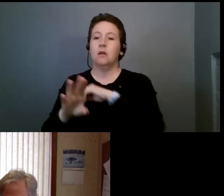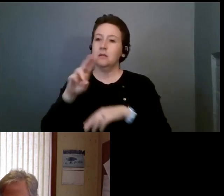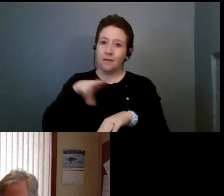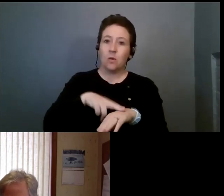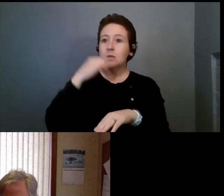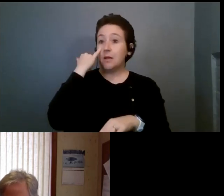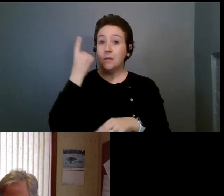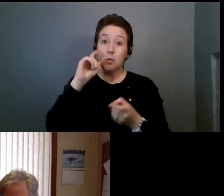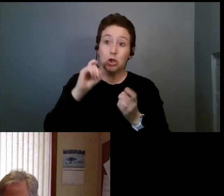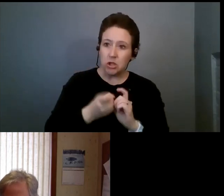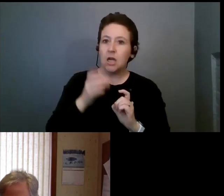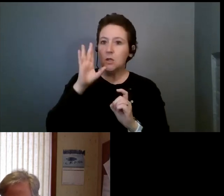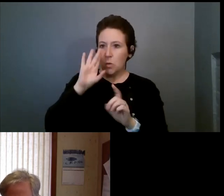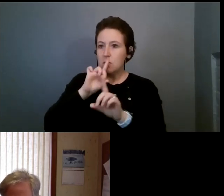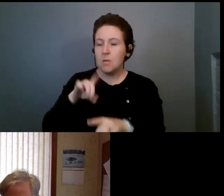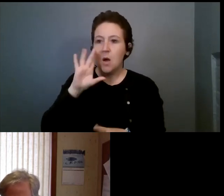health.